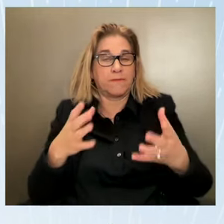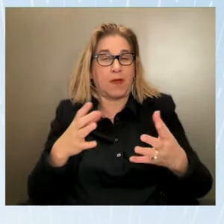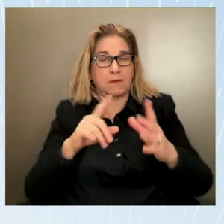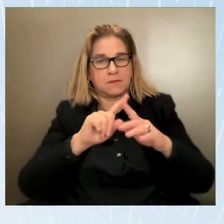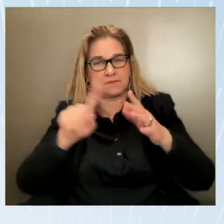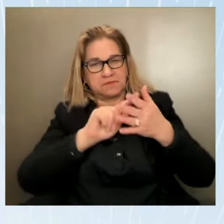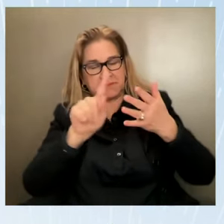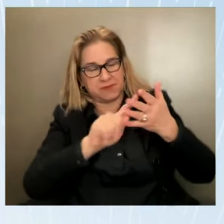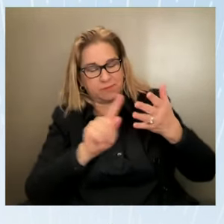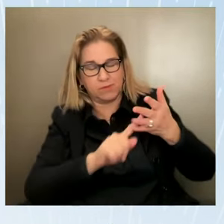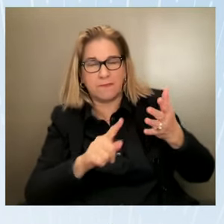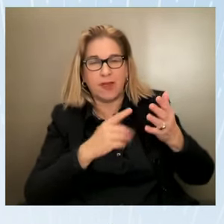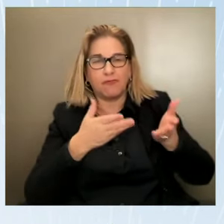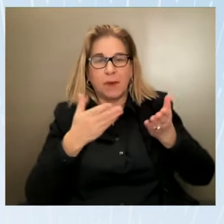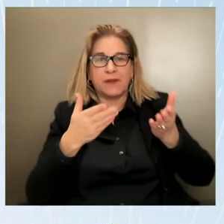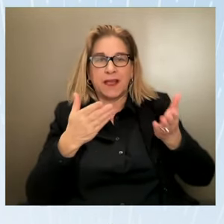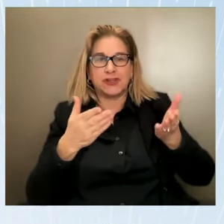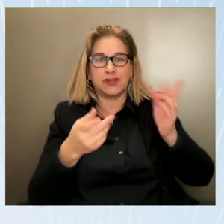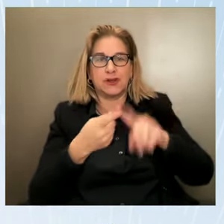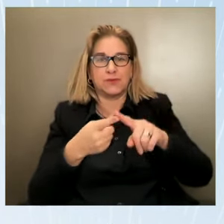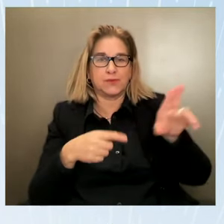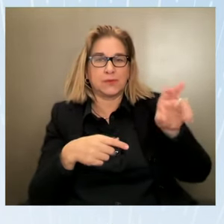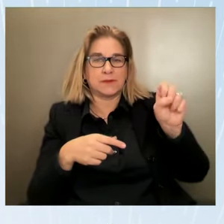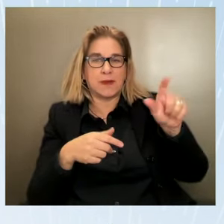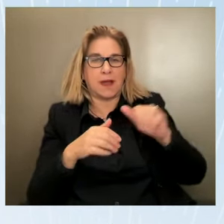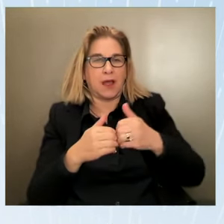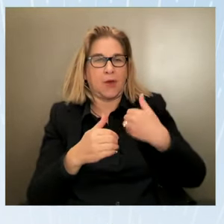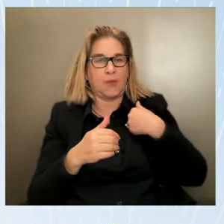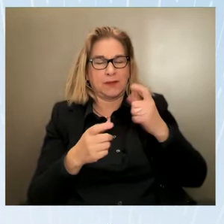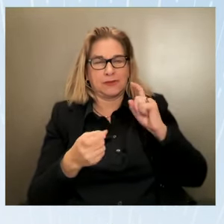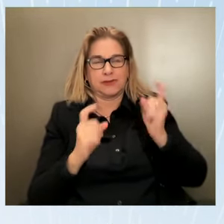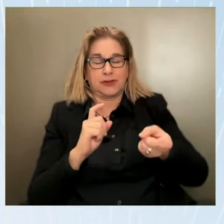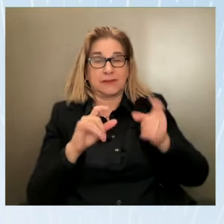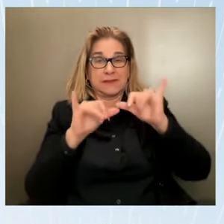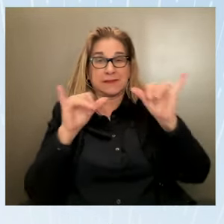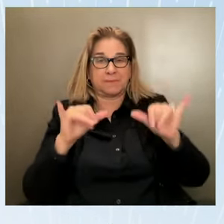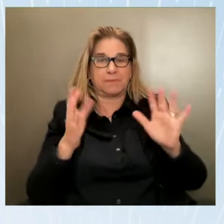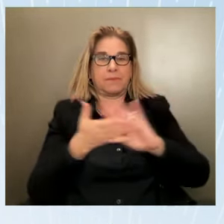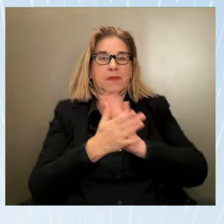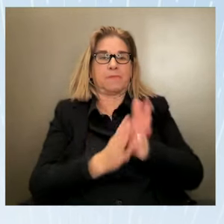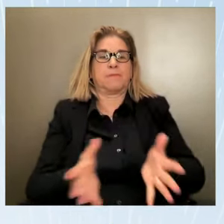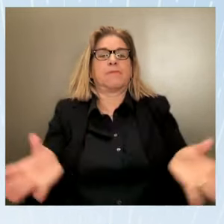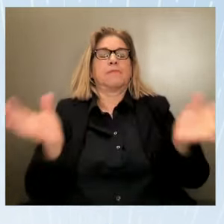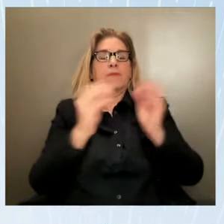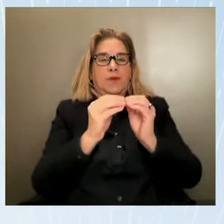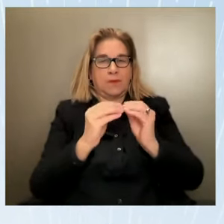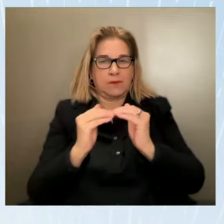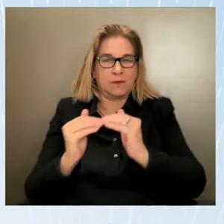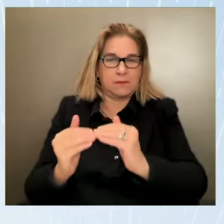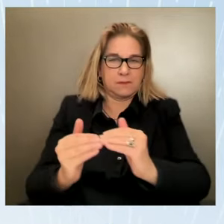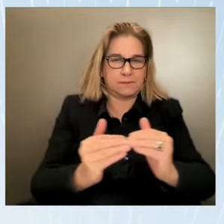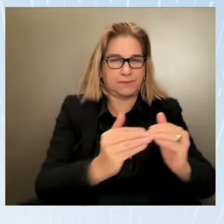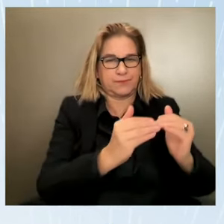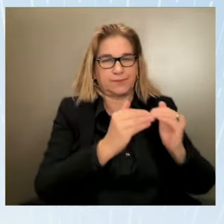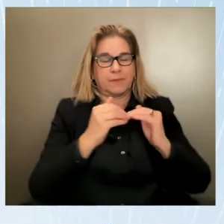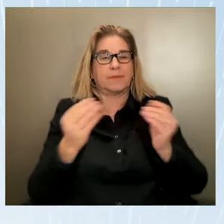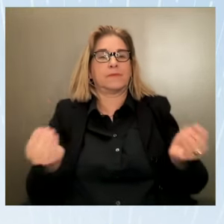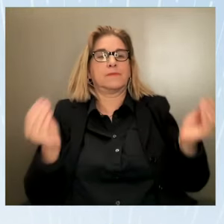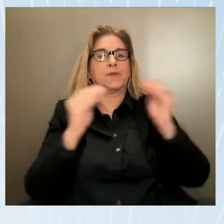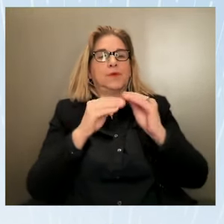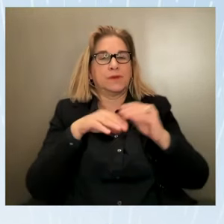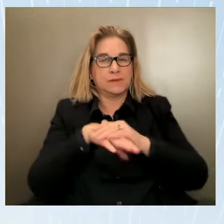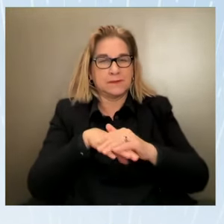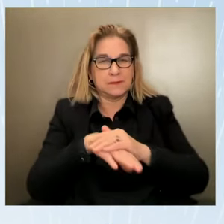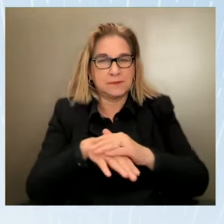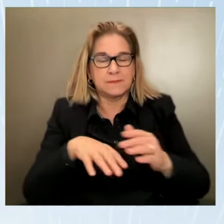and eliminate barriers to access in our programs at USDA. One place I'd like to make an observation for